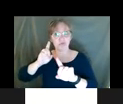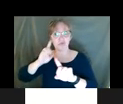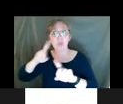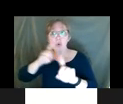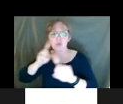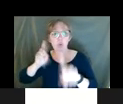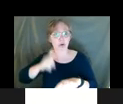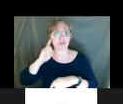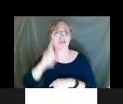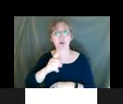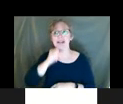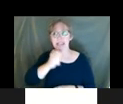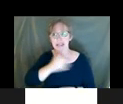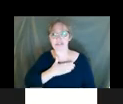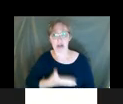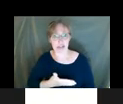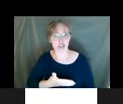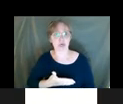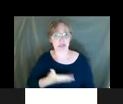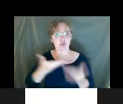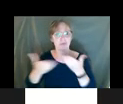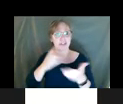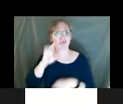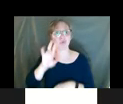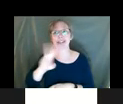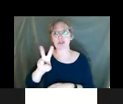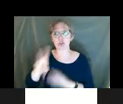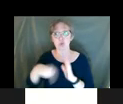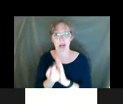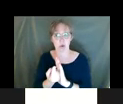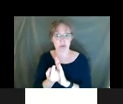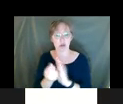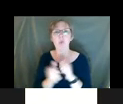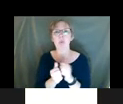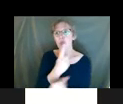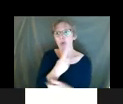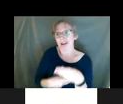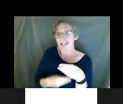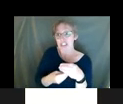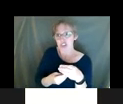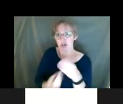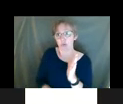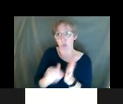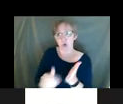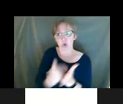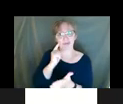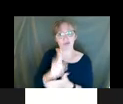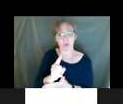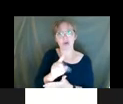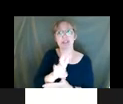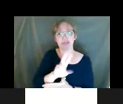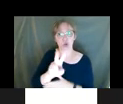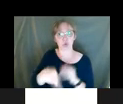72-hour period, with one renewal for an additional 72 hours. The person may be removed